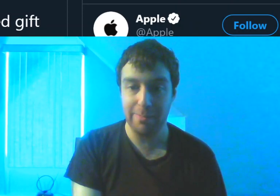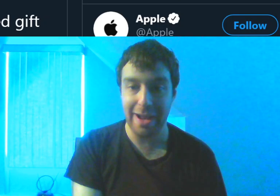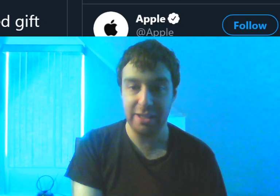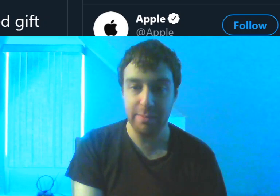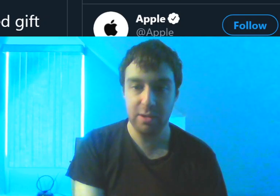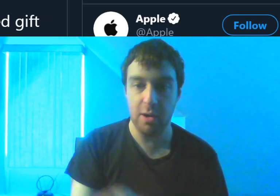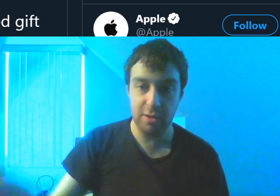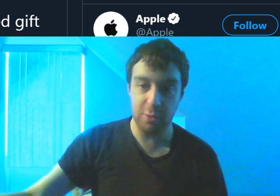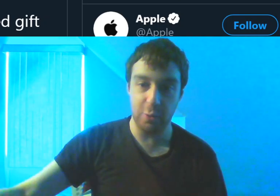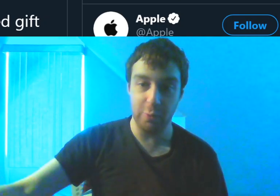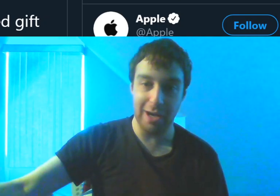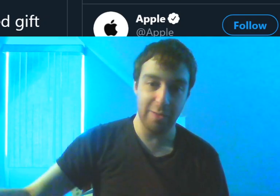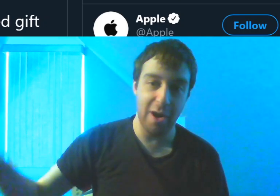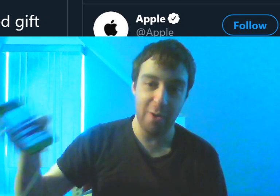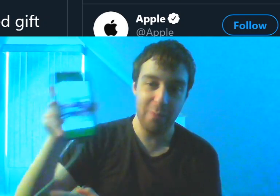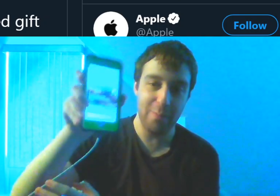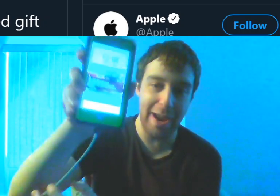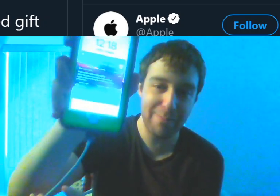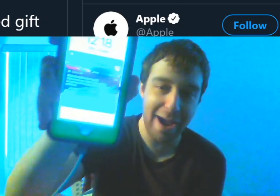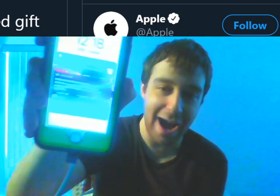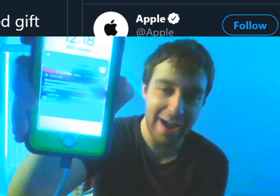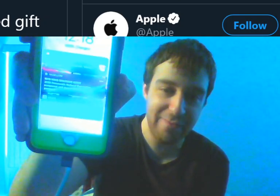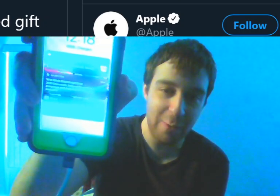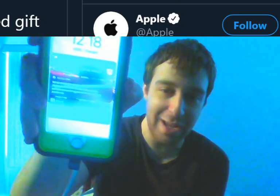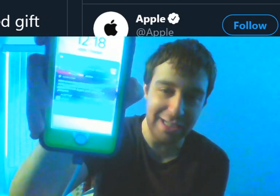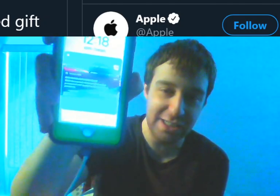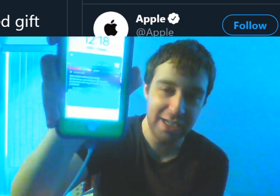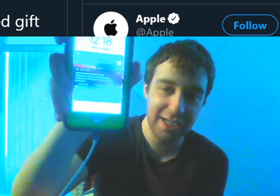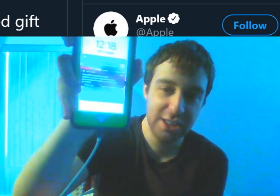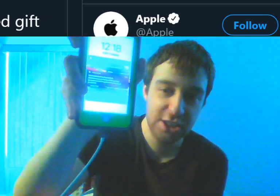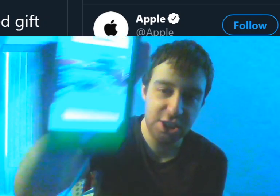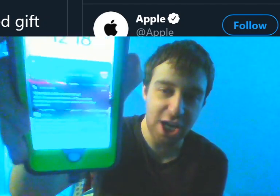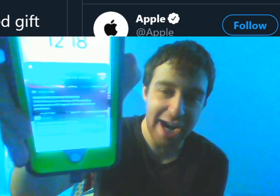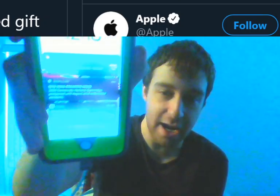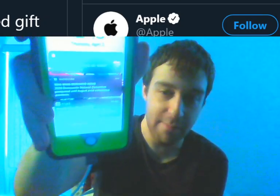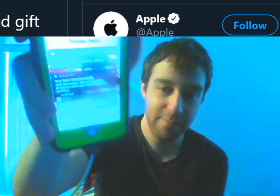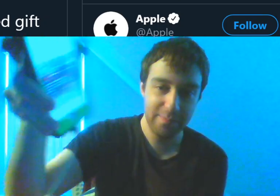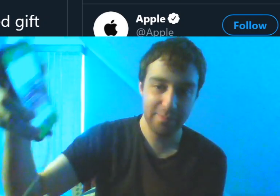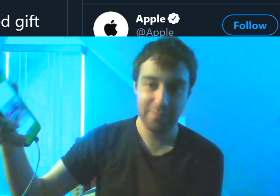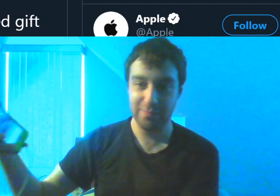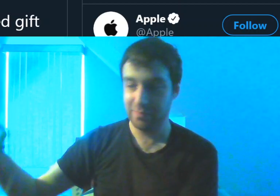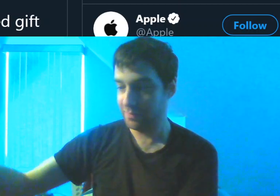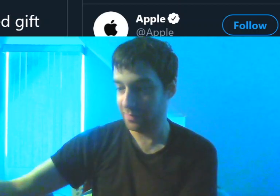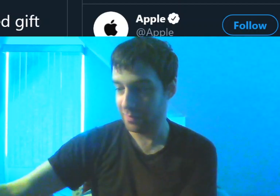company led by Tim Cook, who, made my iPhone in China.